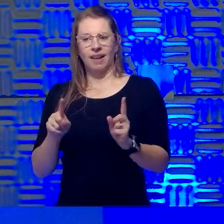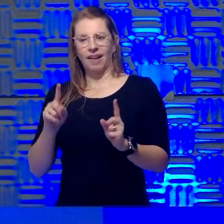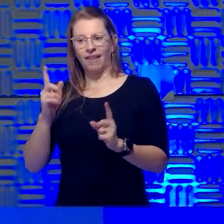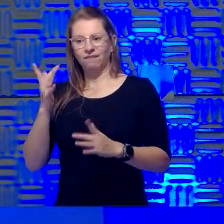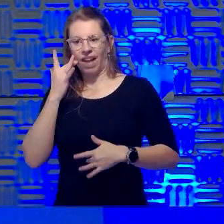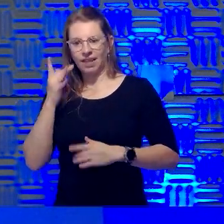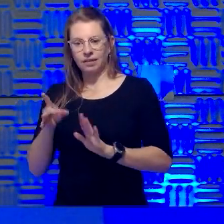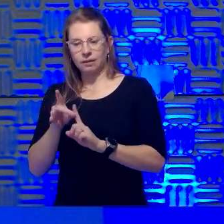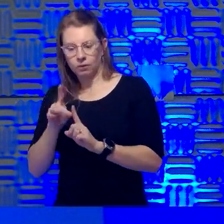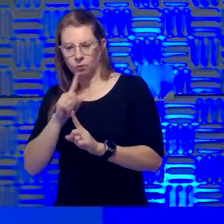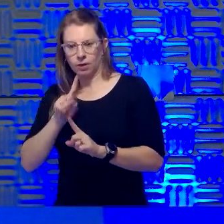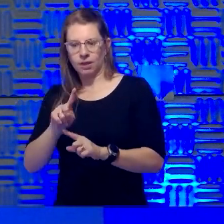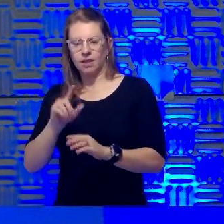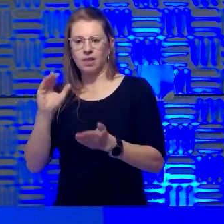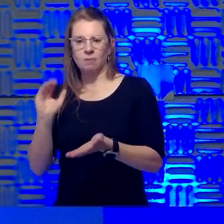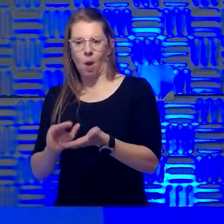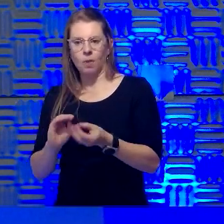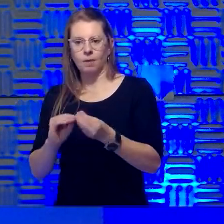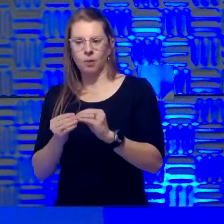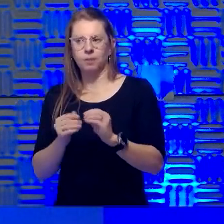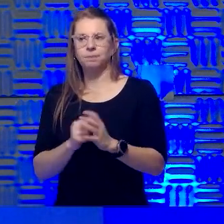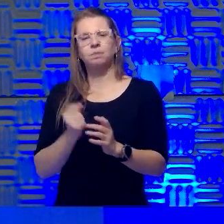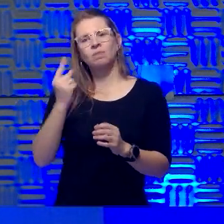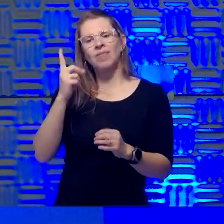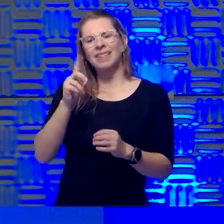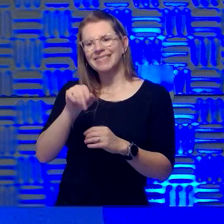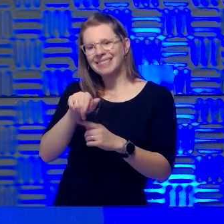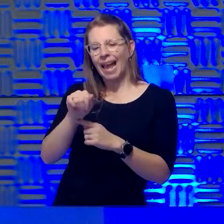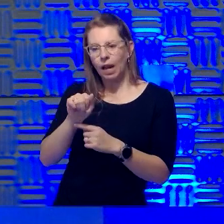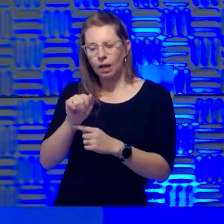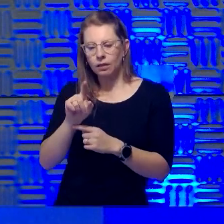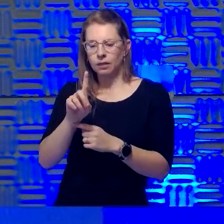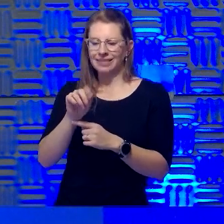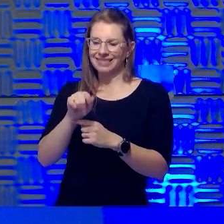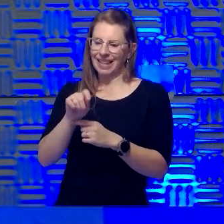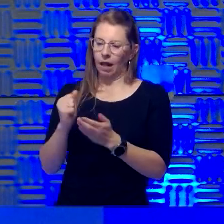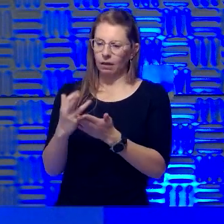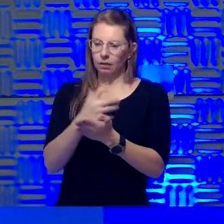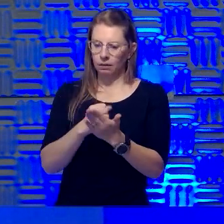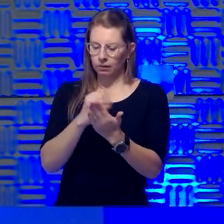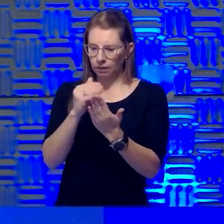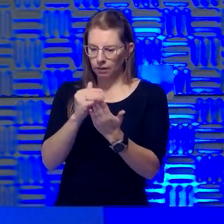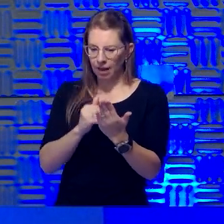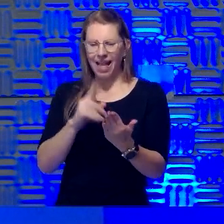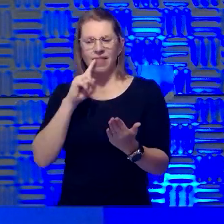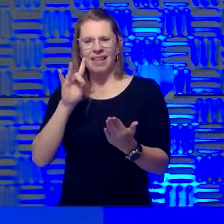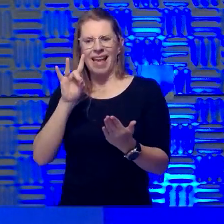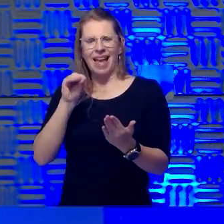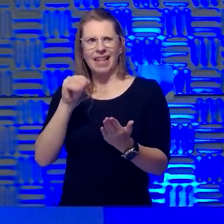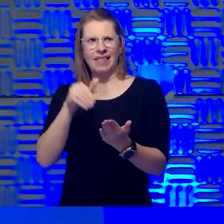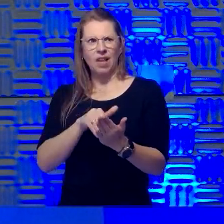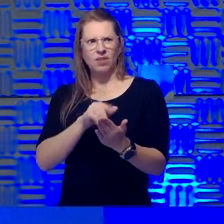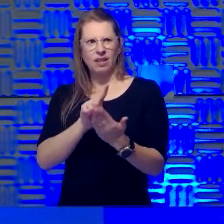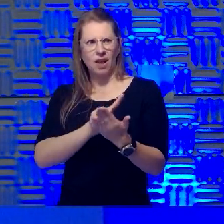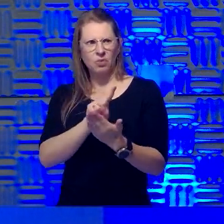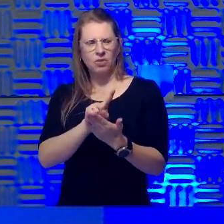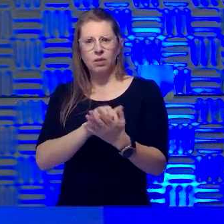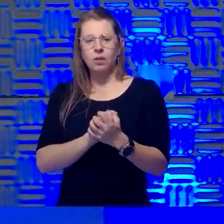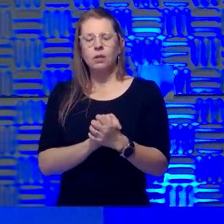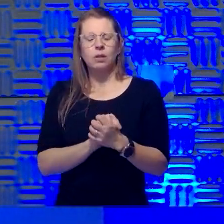have to remember, when we see all these data points and these numbers of the deaths, I think it's 80,000 now or something like that.